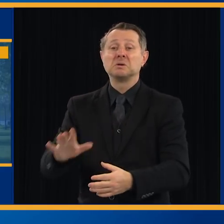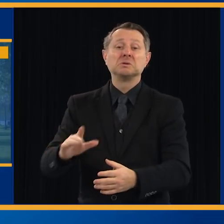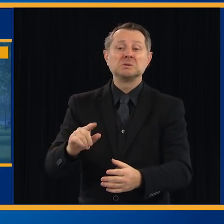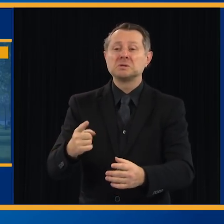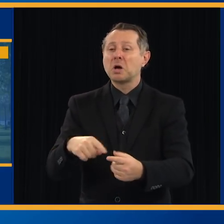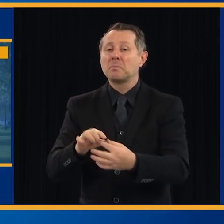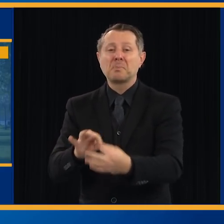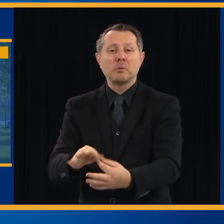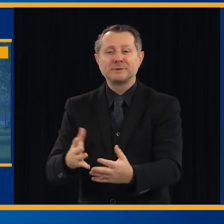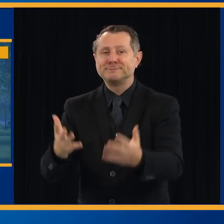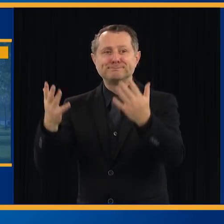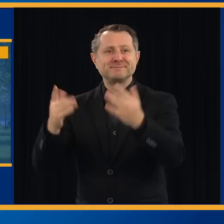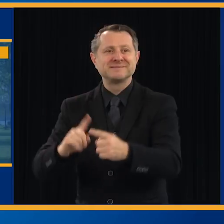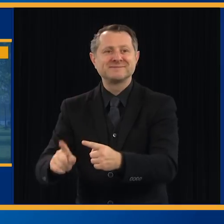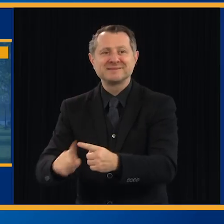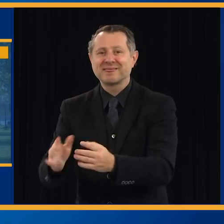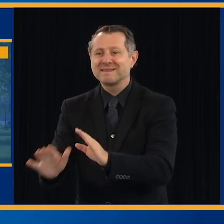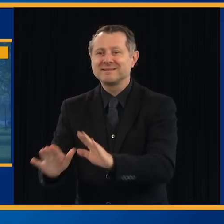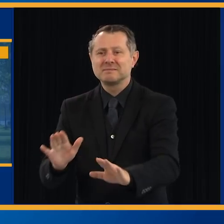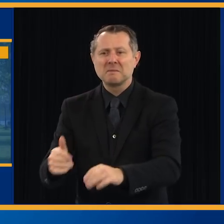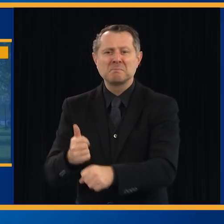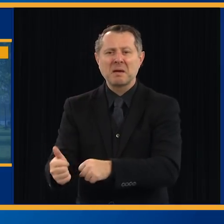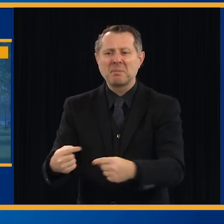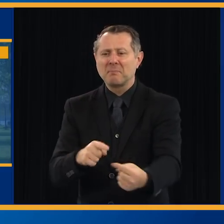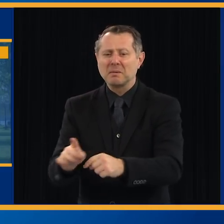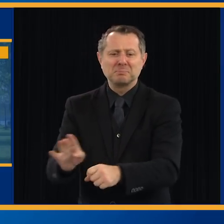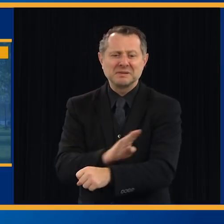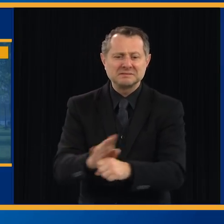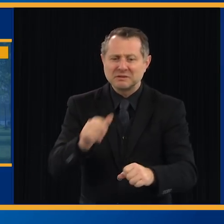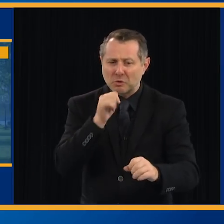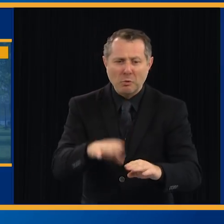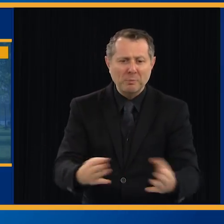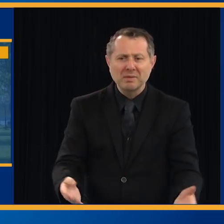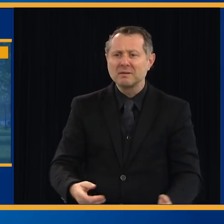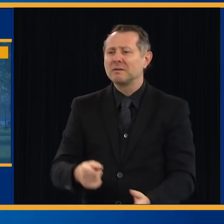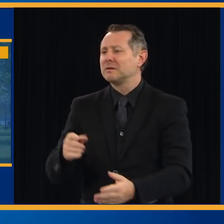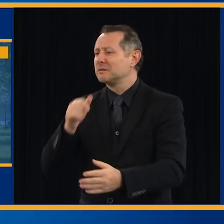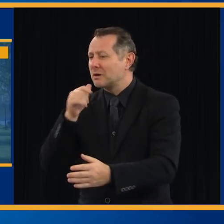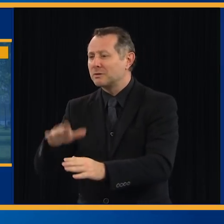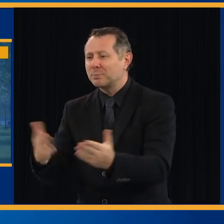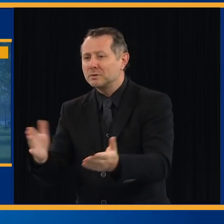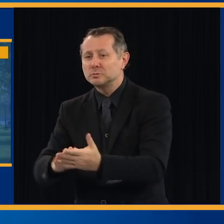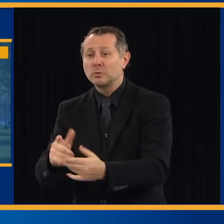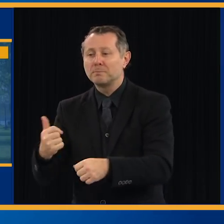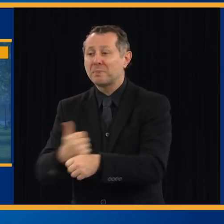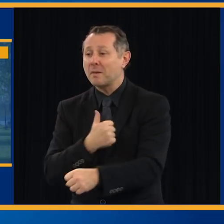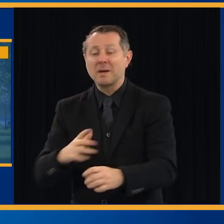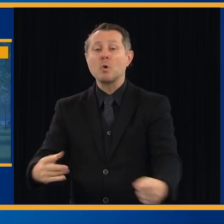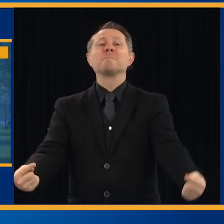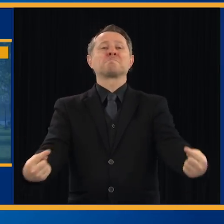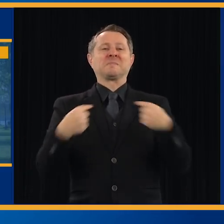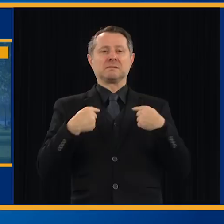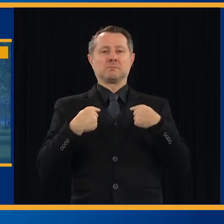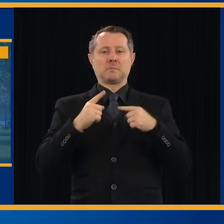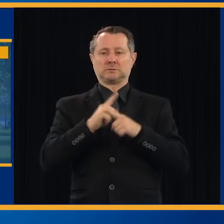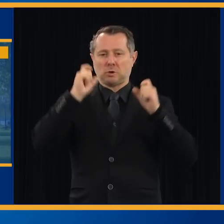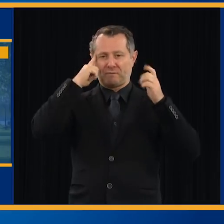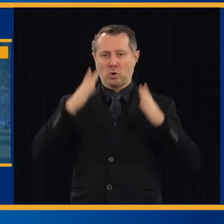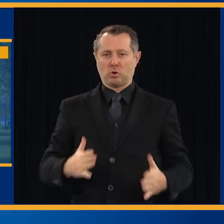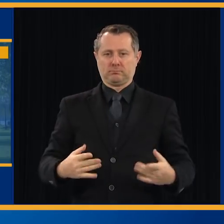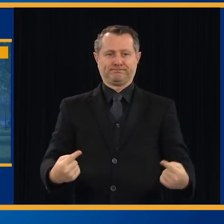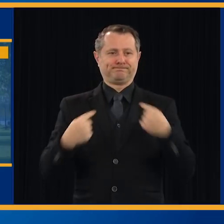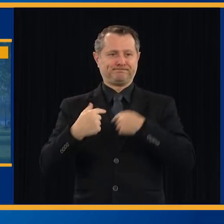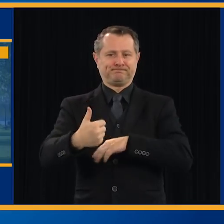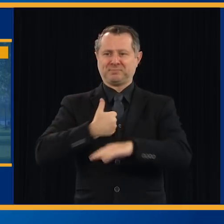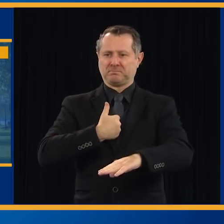about whatever. Businesses open, schools open. Blame me. It's true. It's